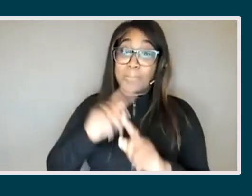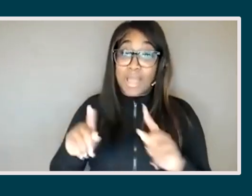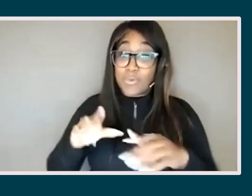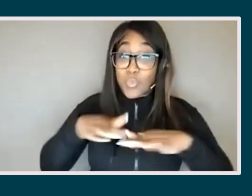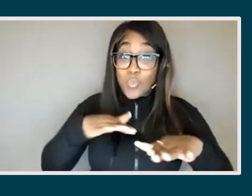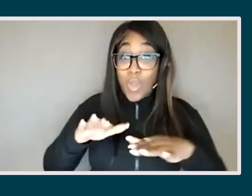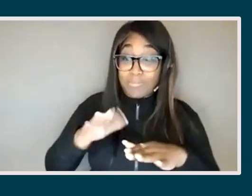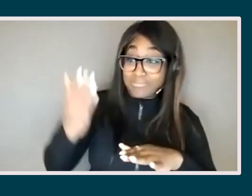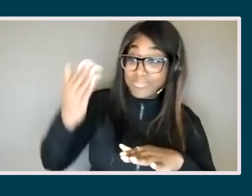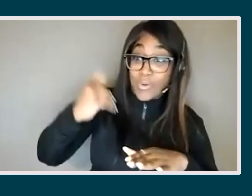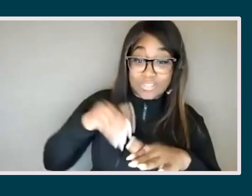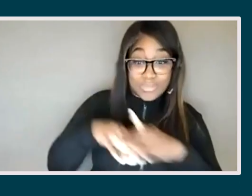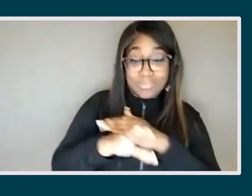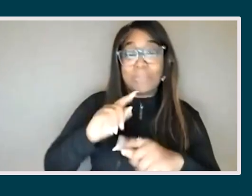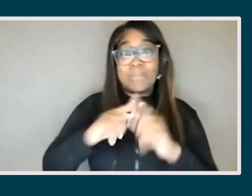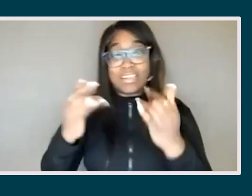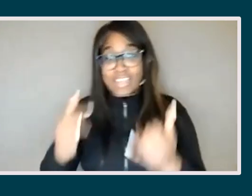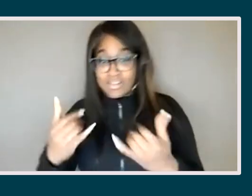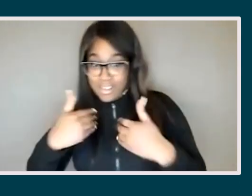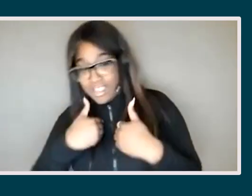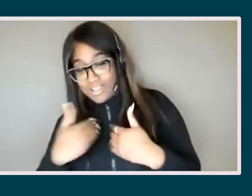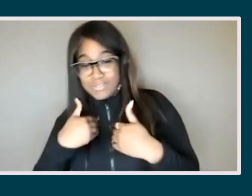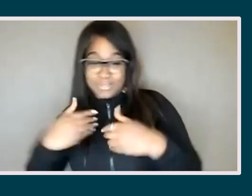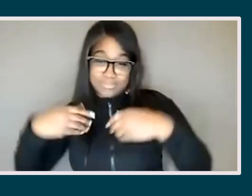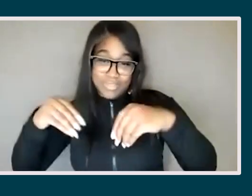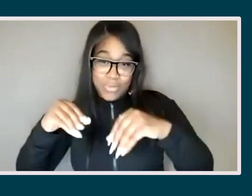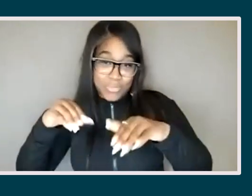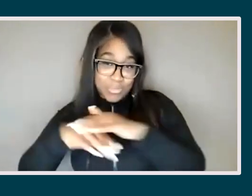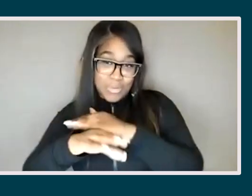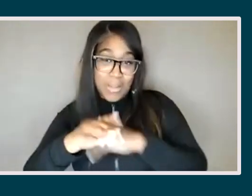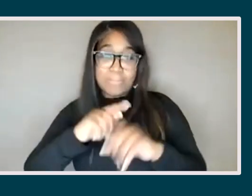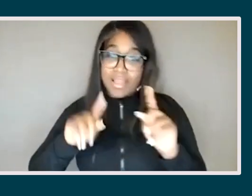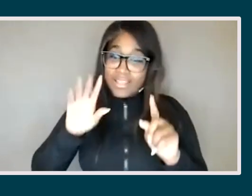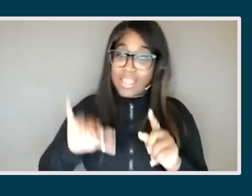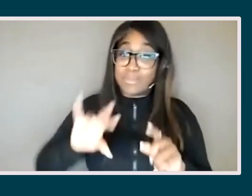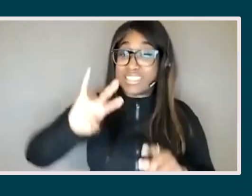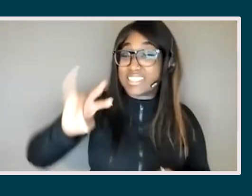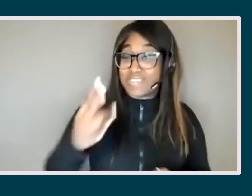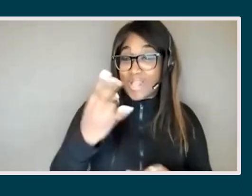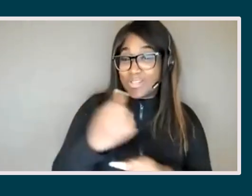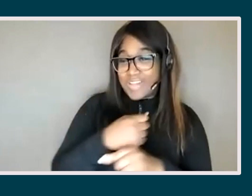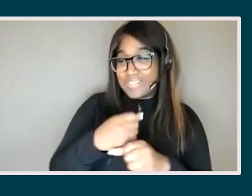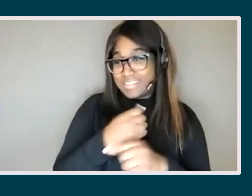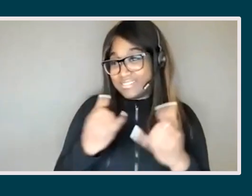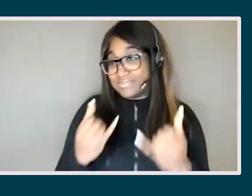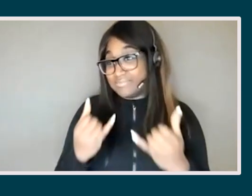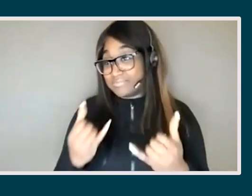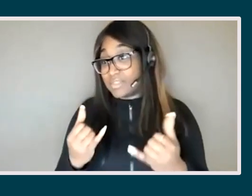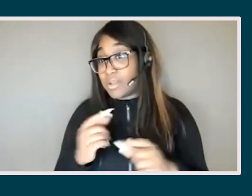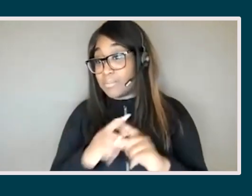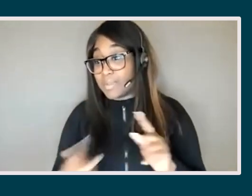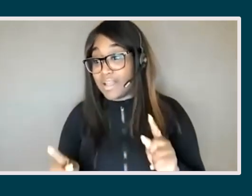I'm so stoked. But yeah, it's like $7 at this point. So, like, if I see myself,